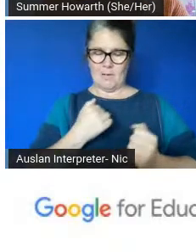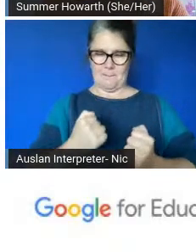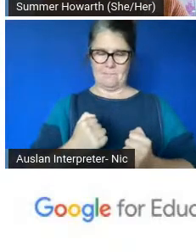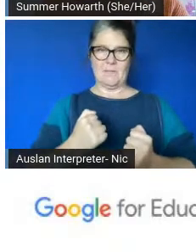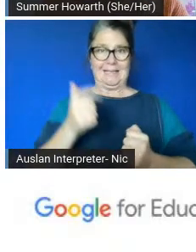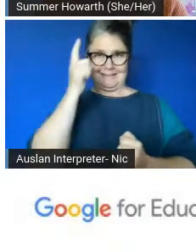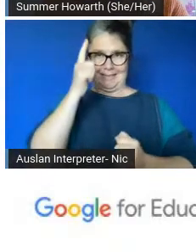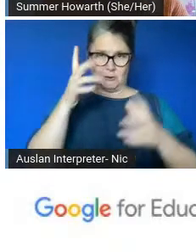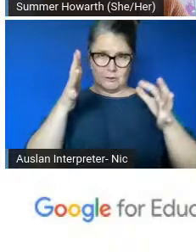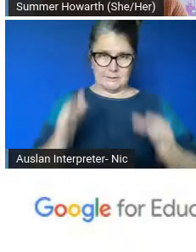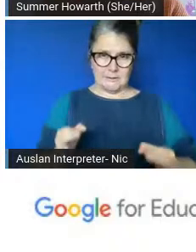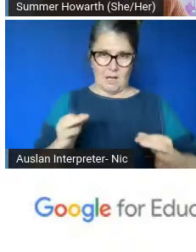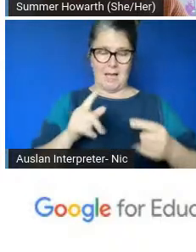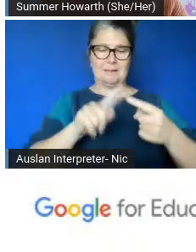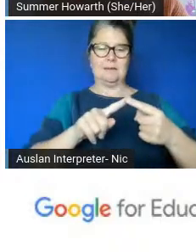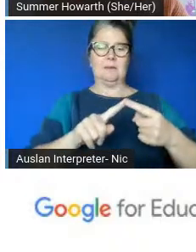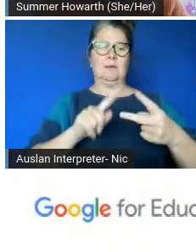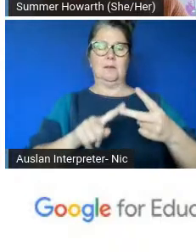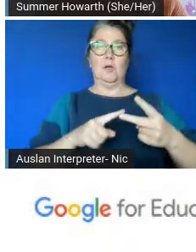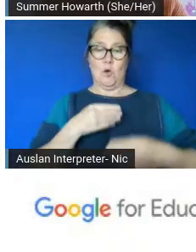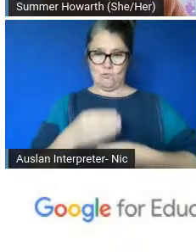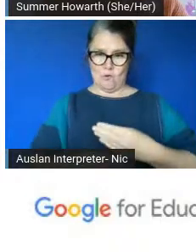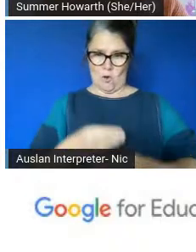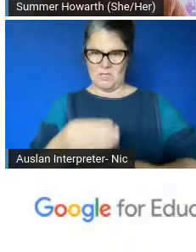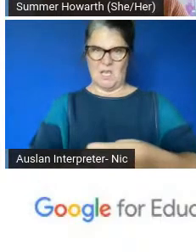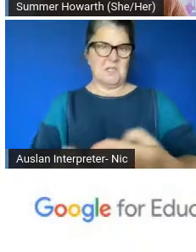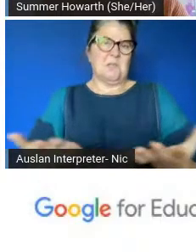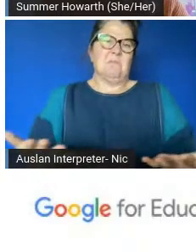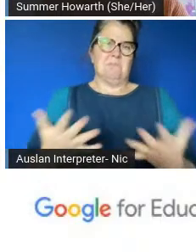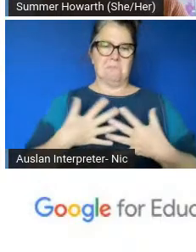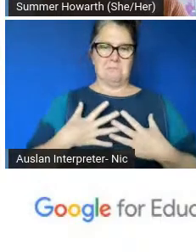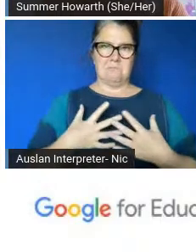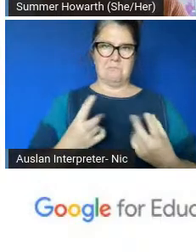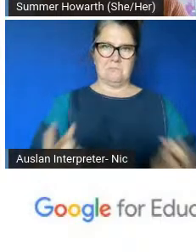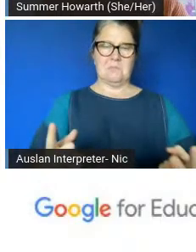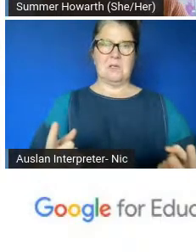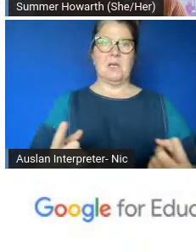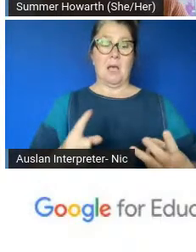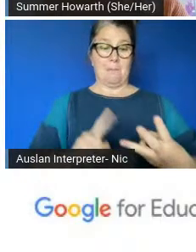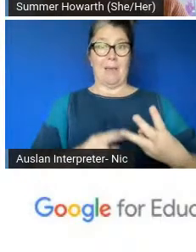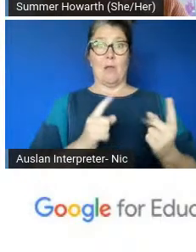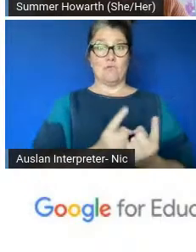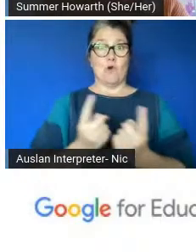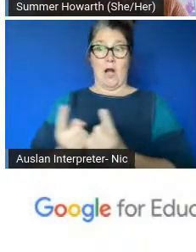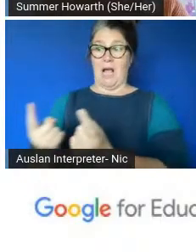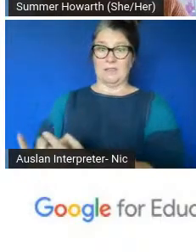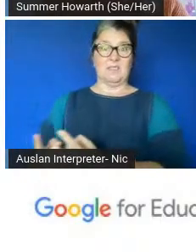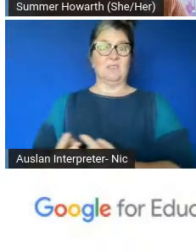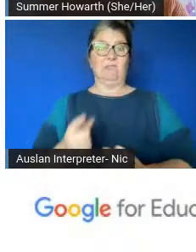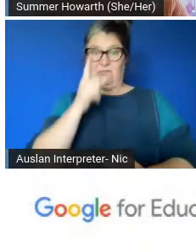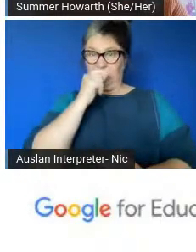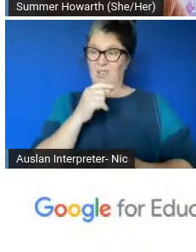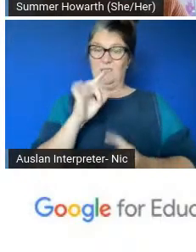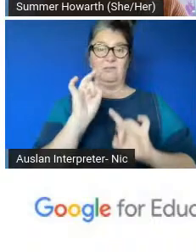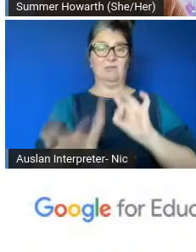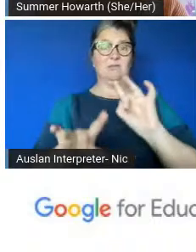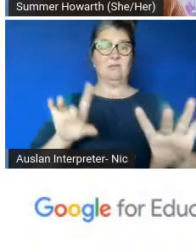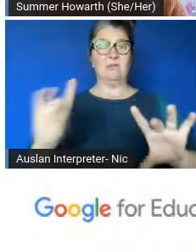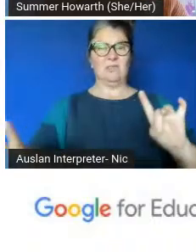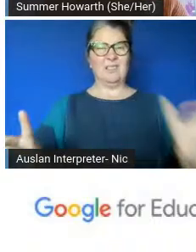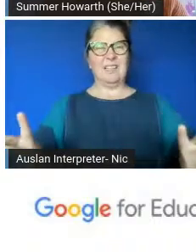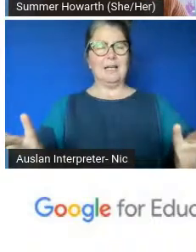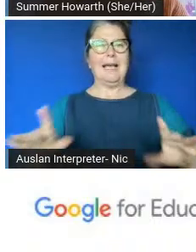make whatever you want to represent your learning. And I think all of those kind of models intersect around this idea